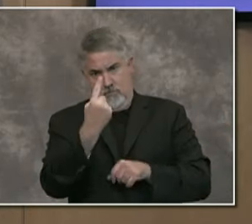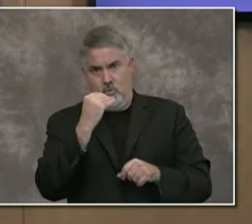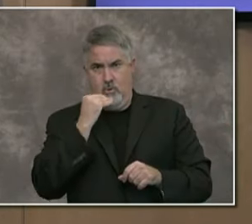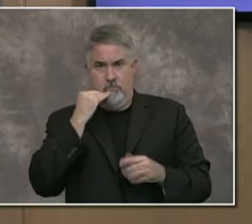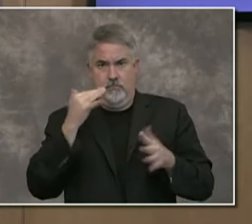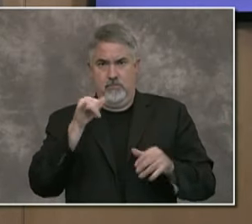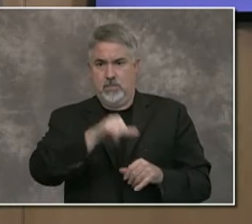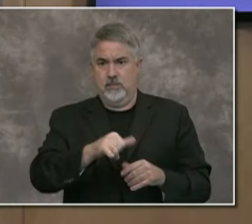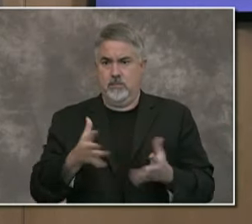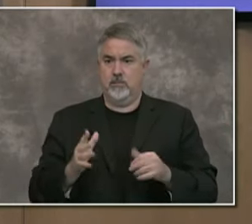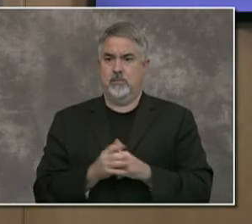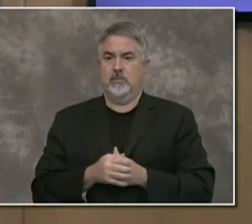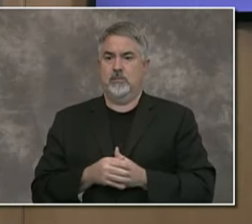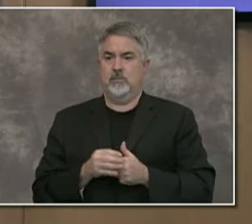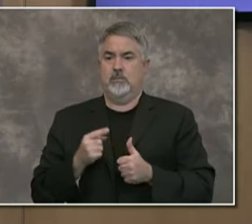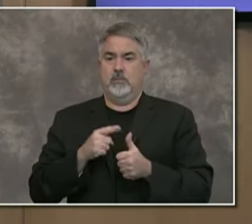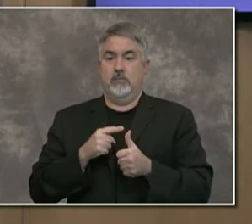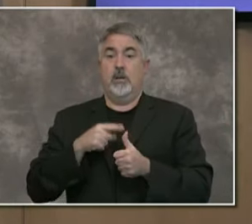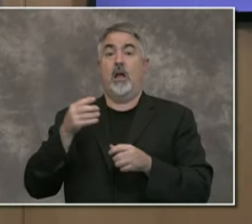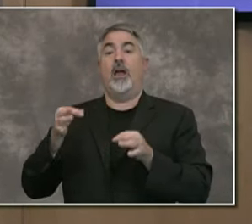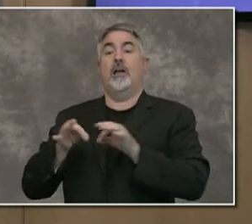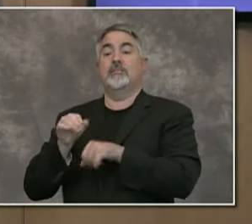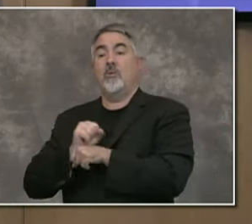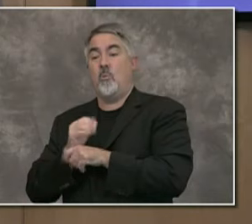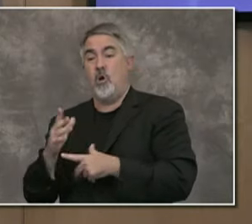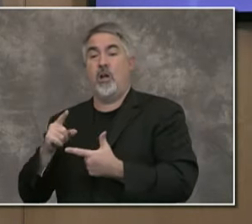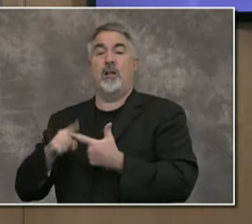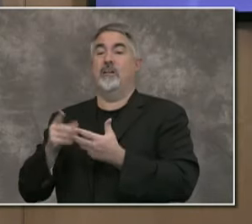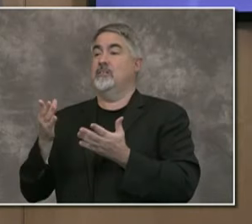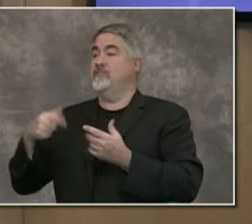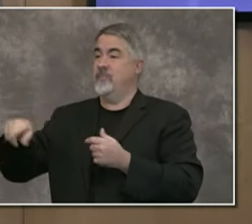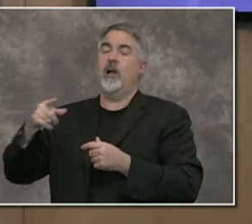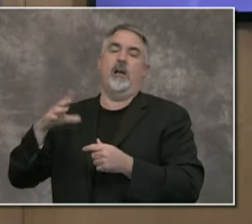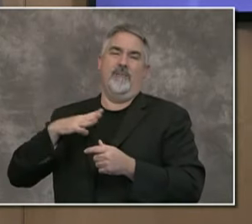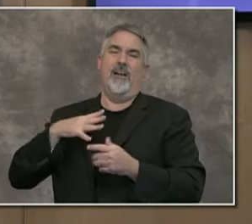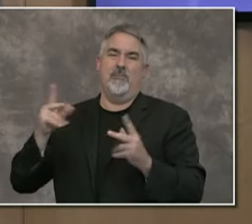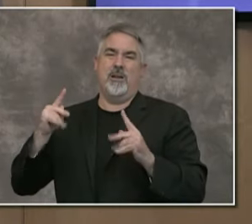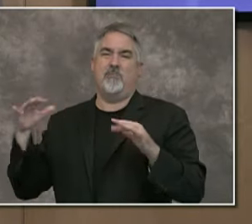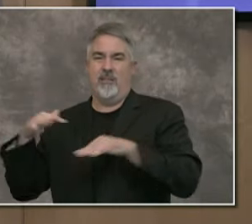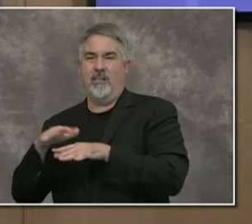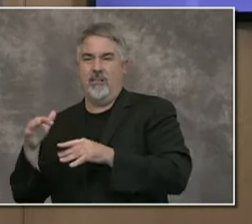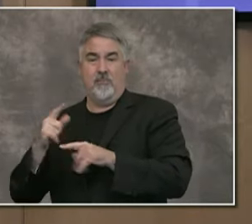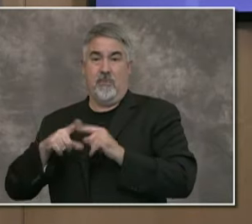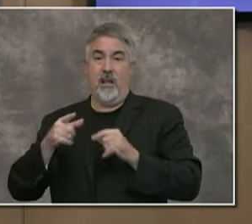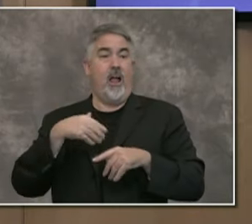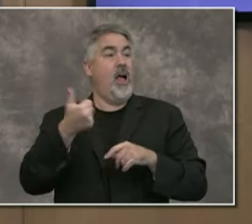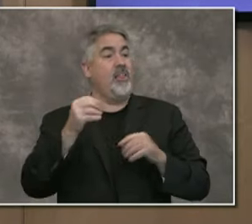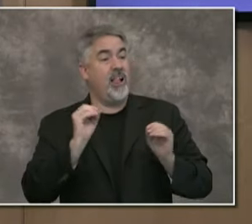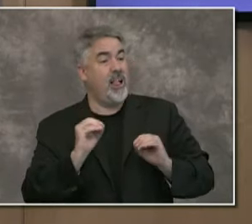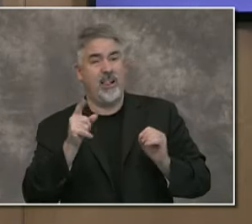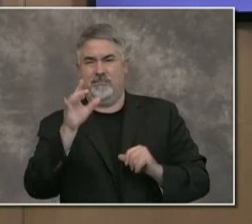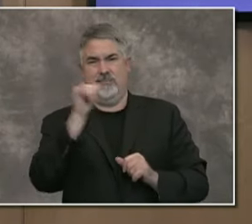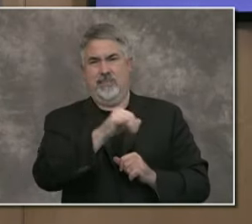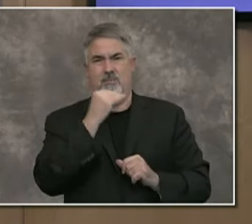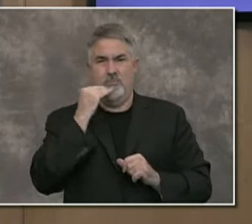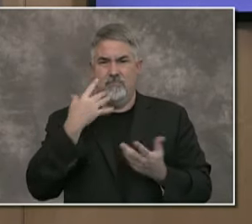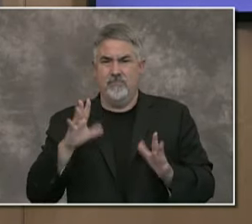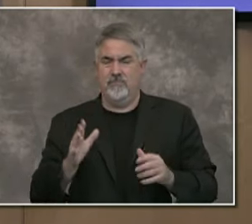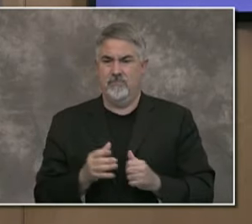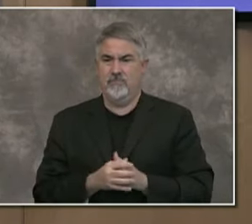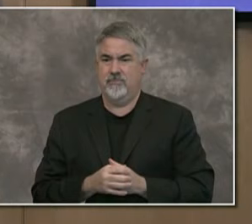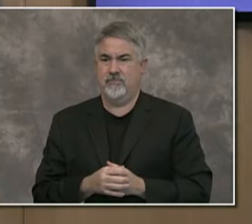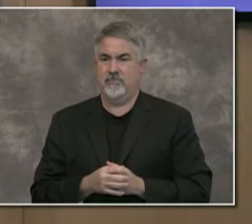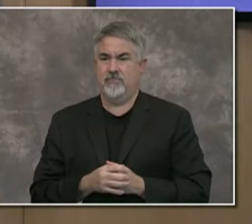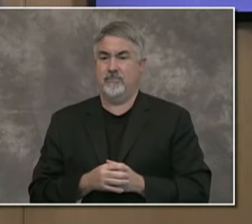an essential service, and so that public health modification will go into effect now. Before I get to our charts, I want to give a special shout out